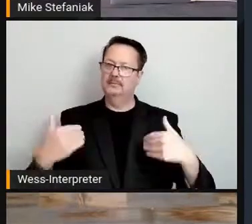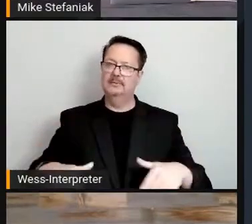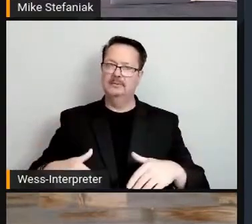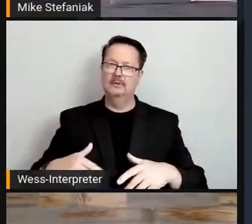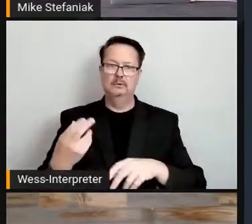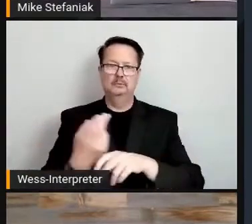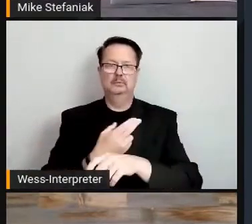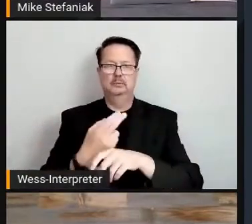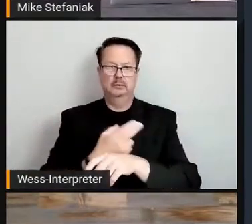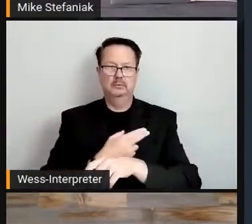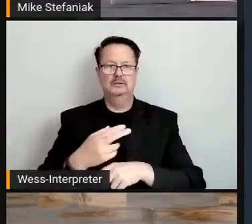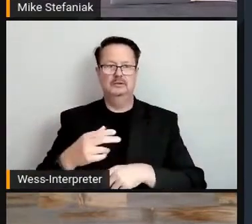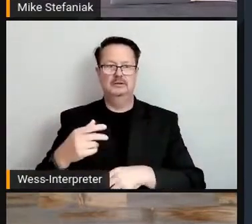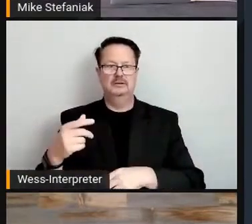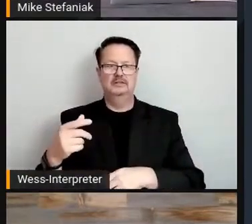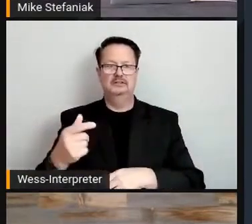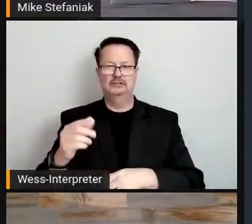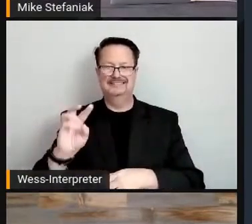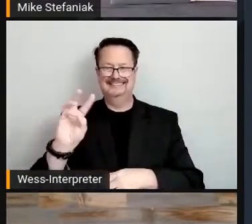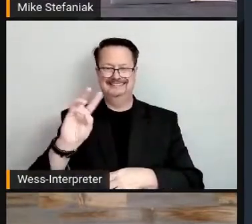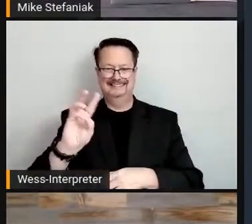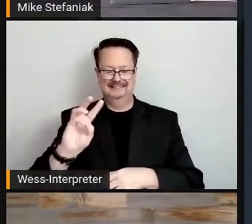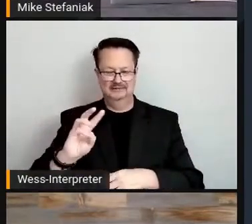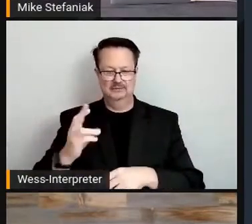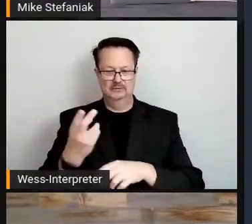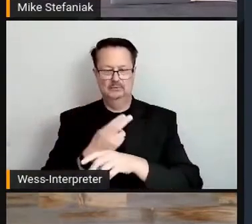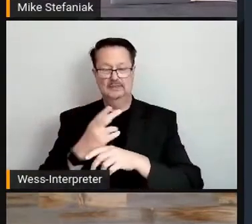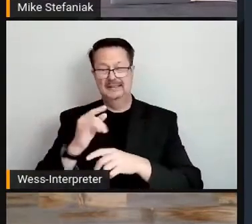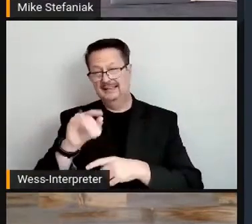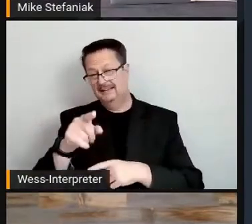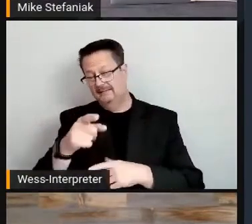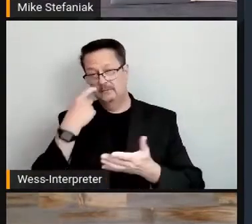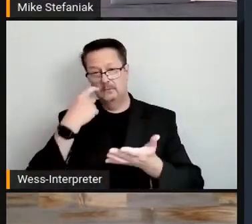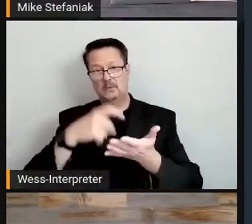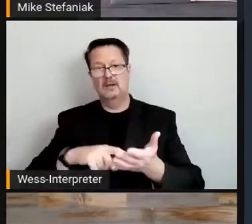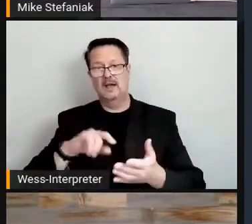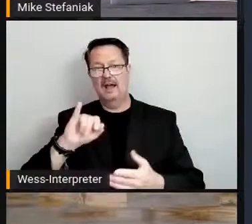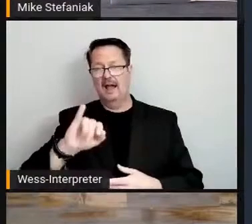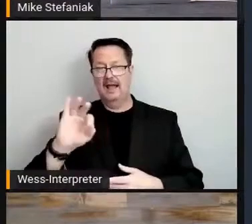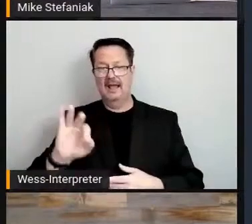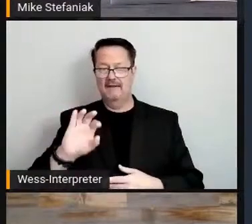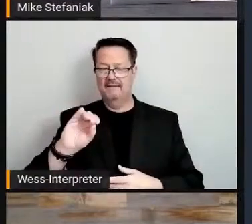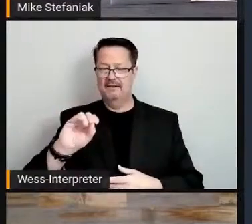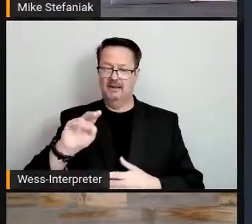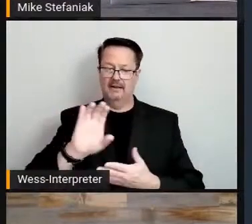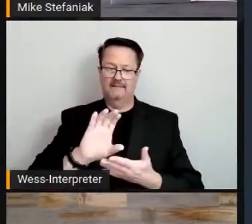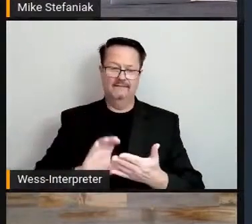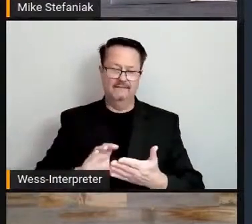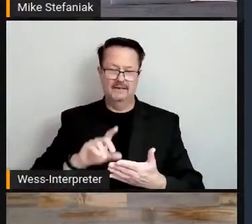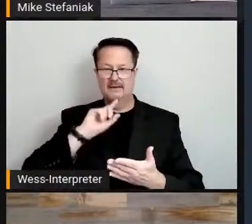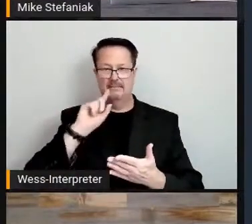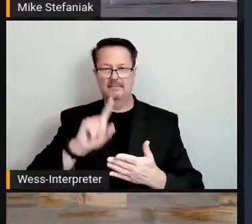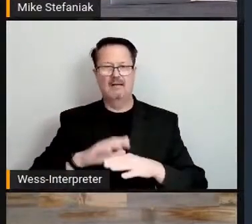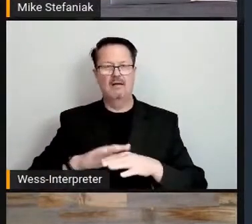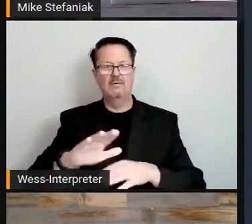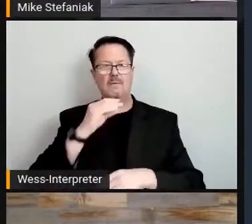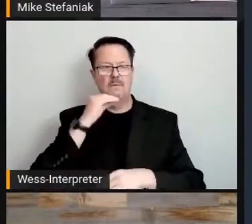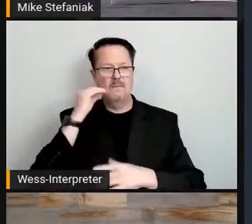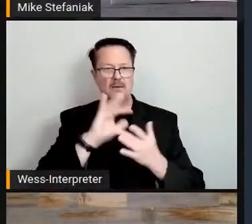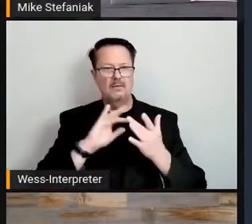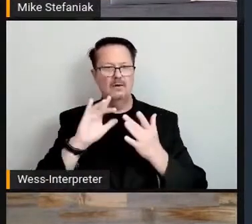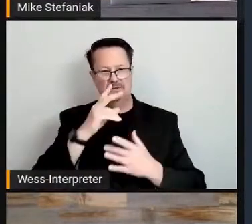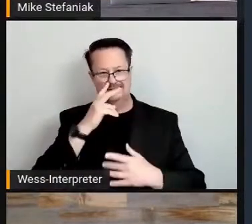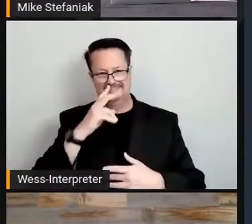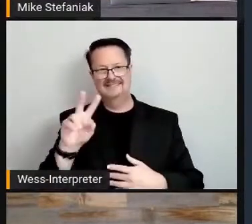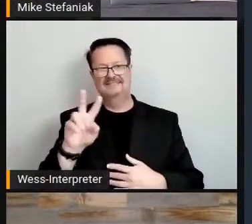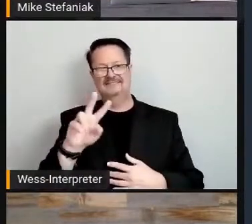utilization. You may notice, if you run a ifconfig command on your home network, you may notice that you get v6 depending on your